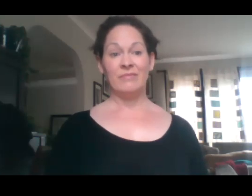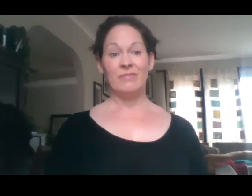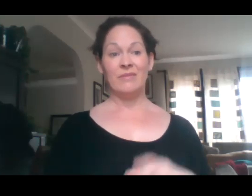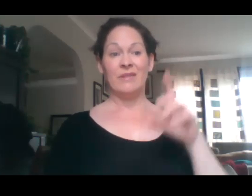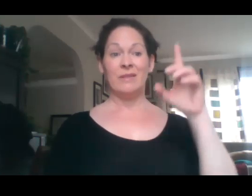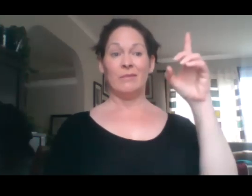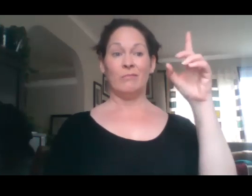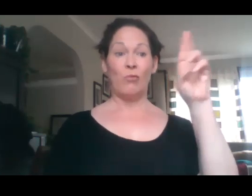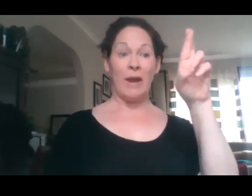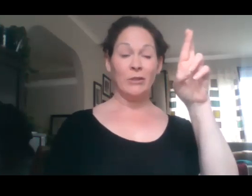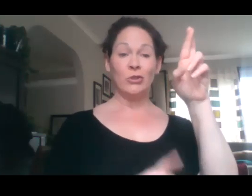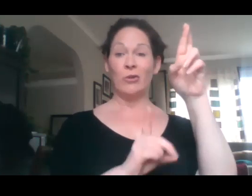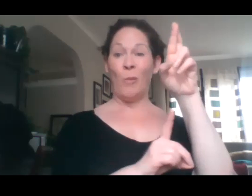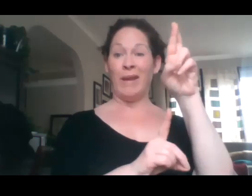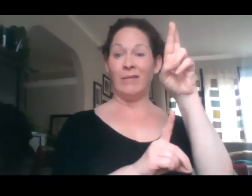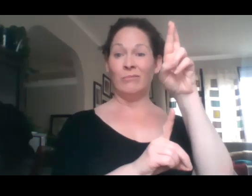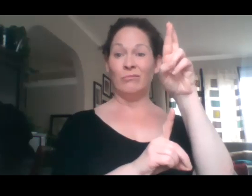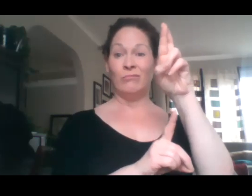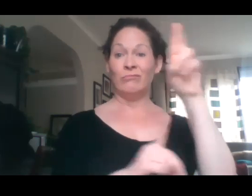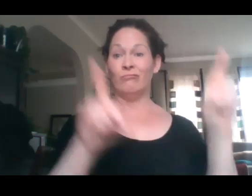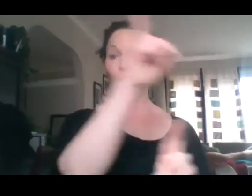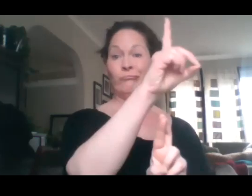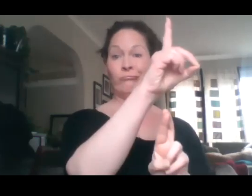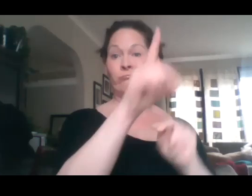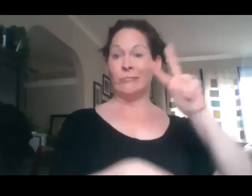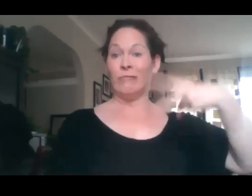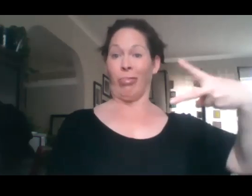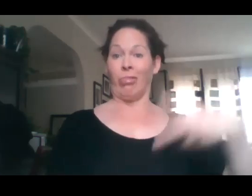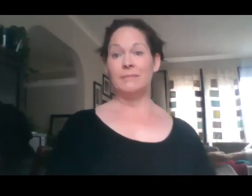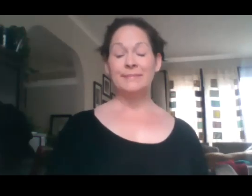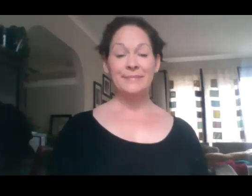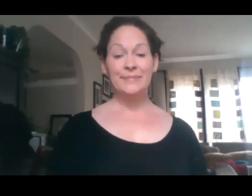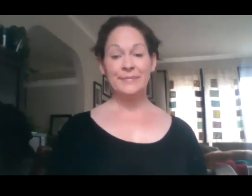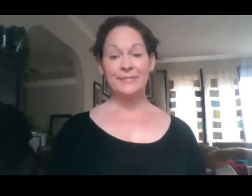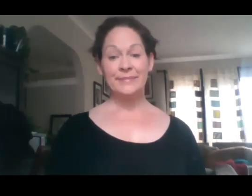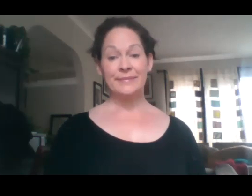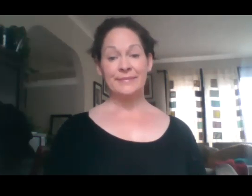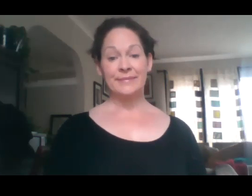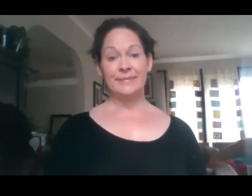this has become the domain of my inverse. So it's done what's on the tin.